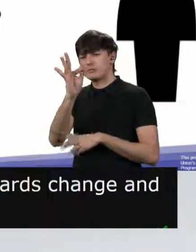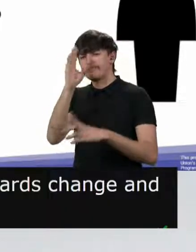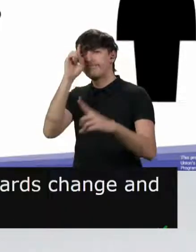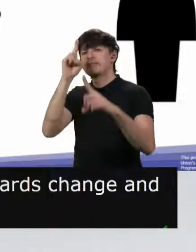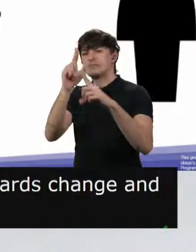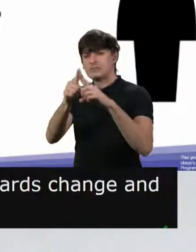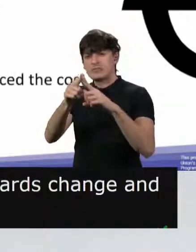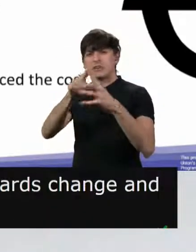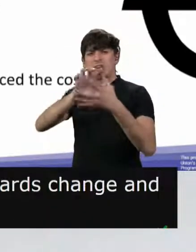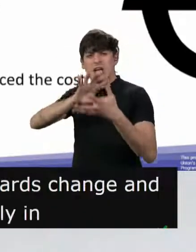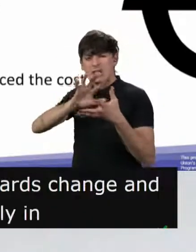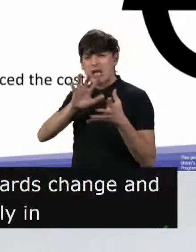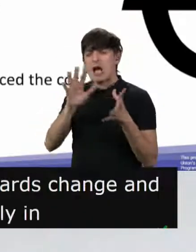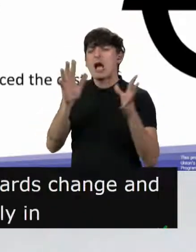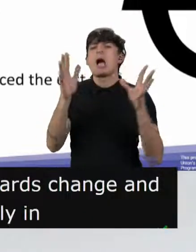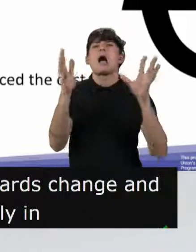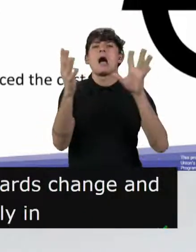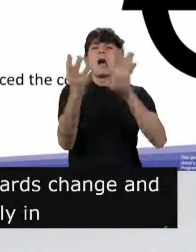in the future.